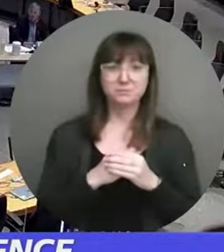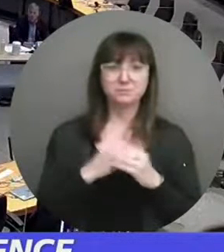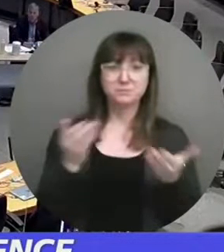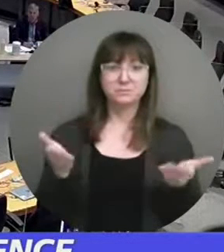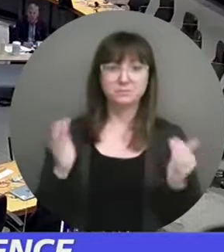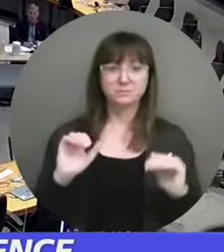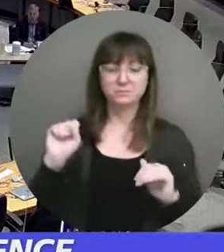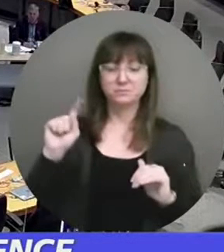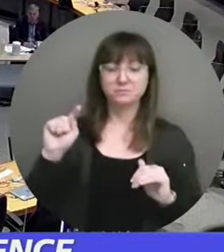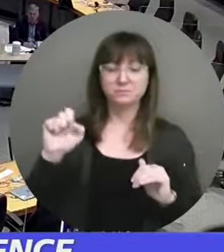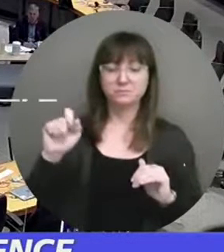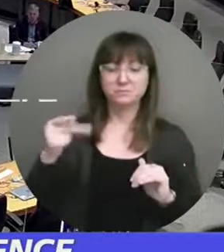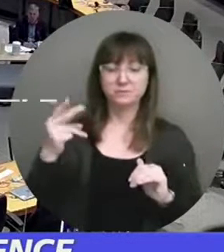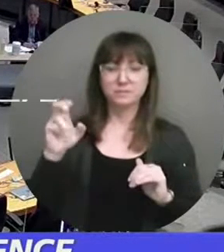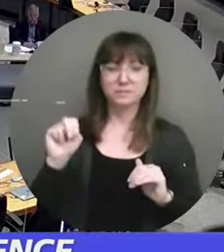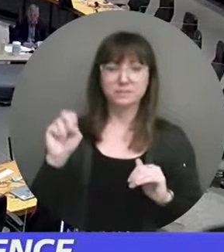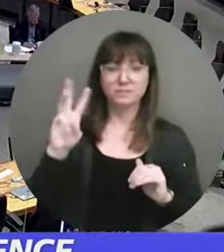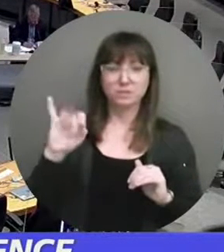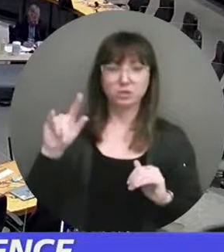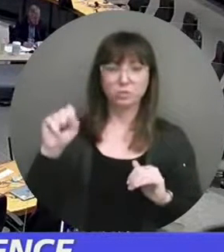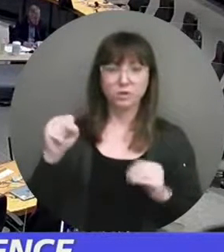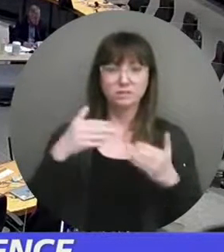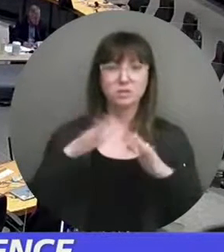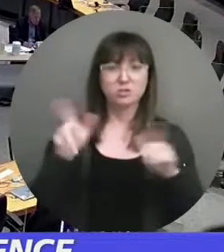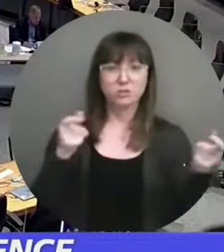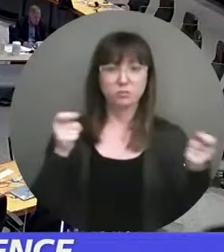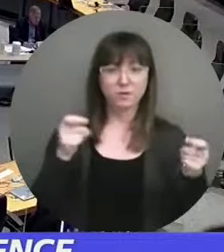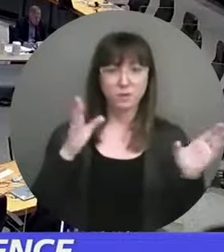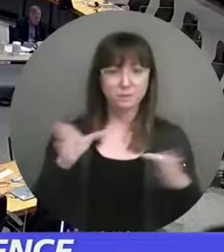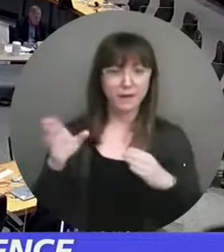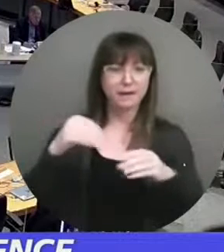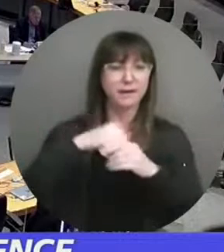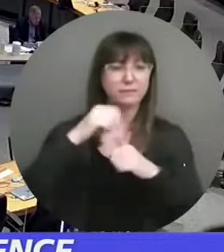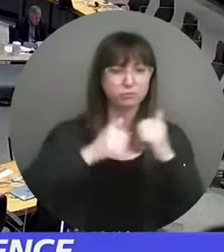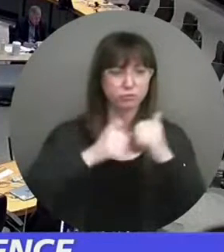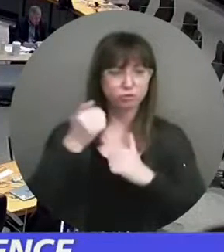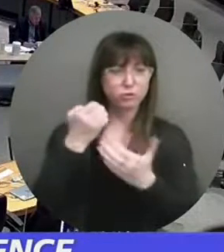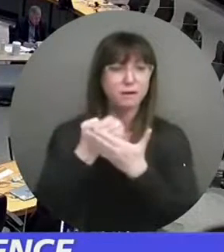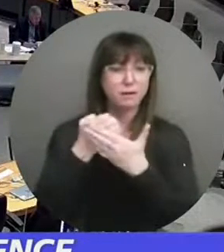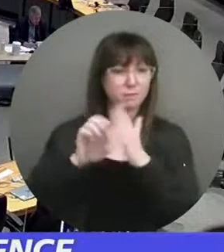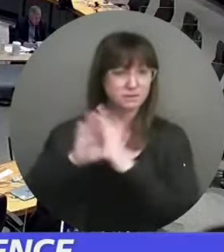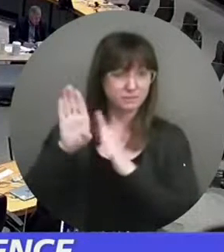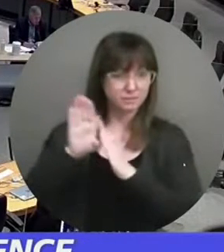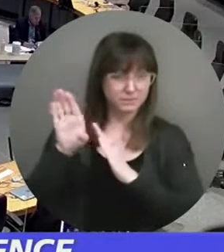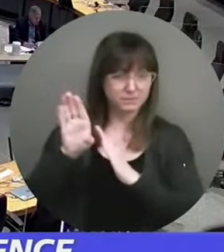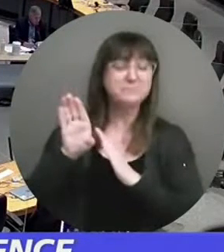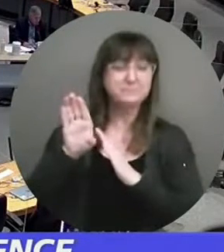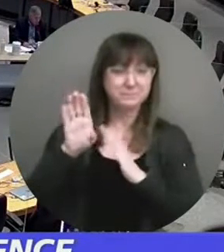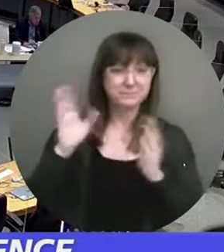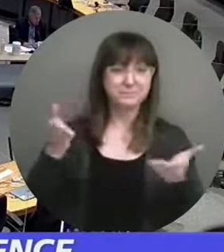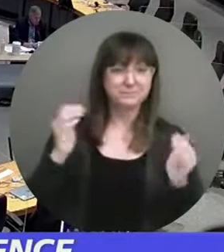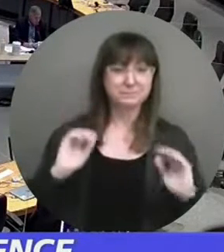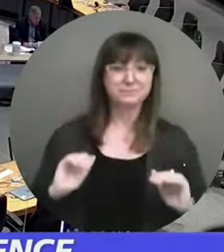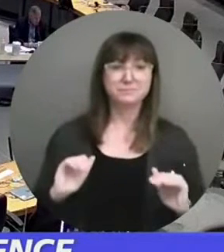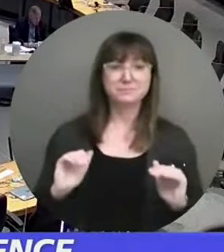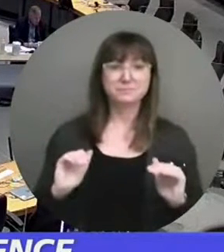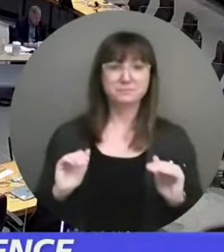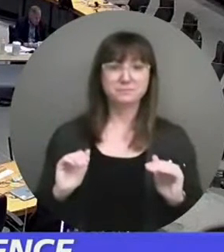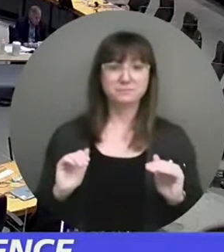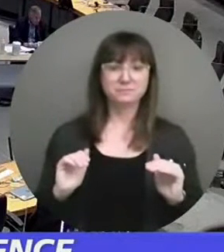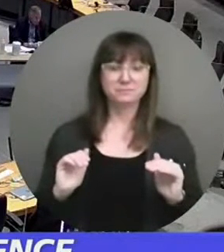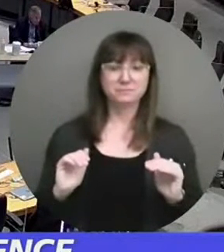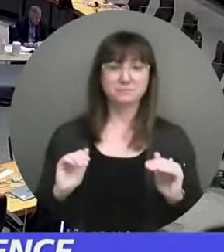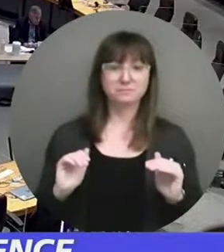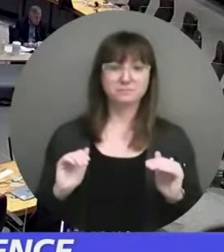Stephen Willis, General Manager, Planning, Infrastructure and Economic Development, Directeur général de la planification de l'infrastructure et du